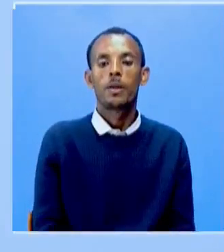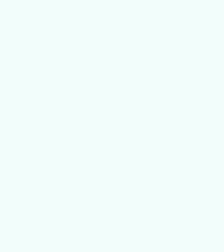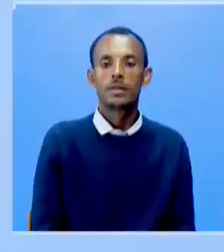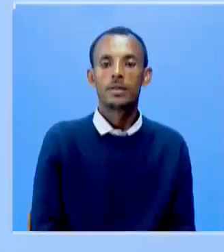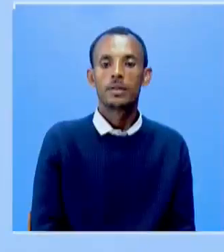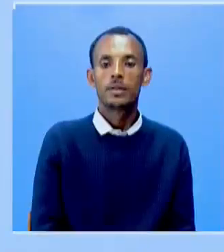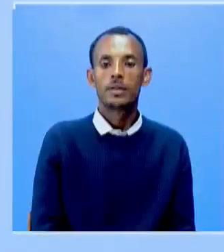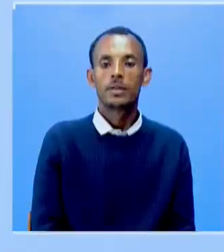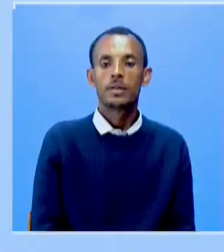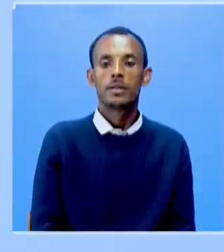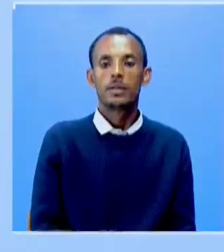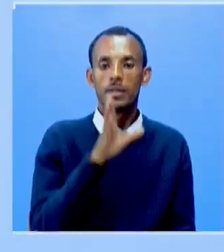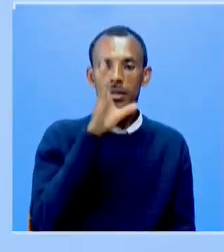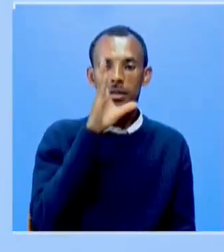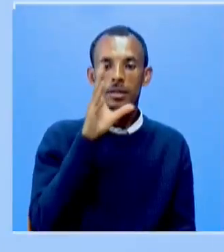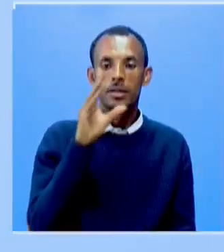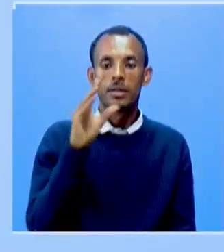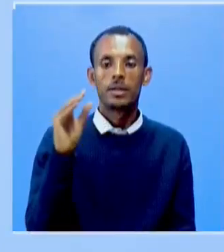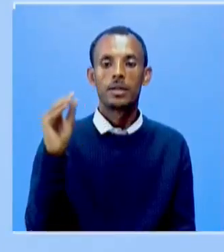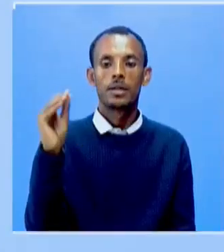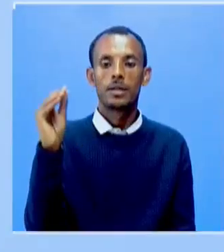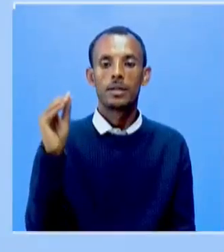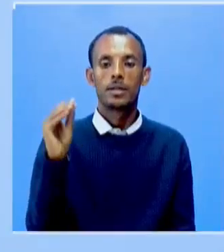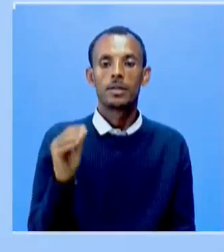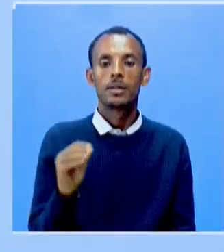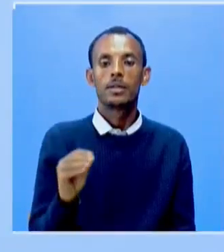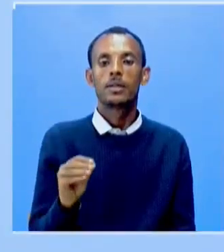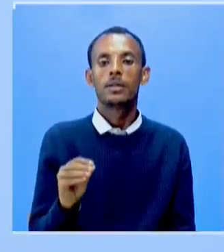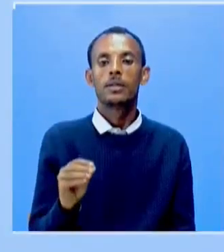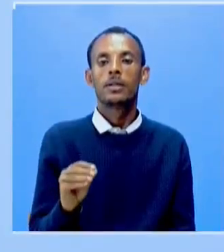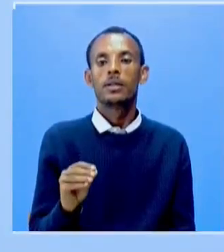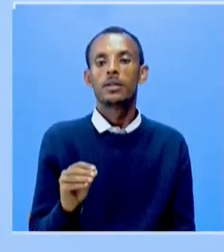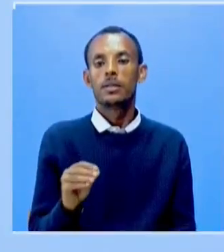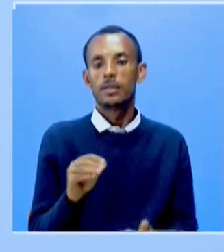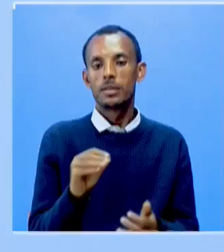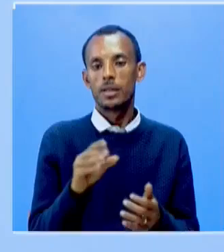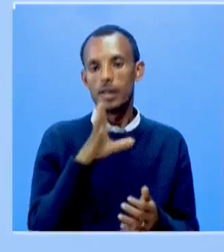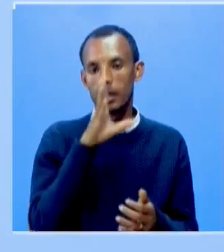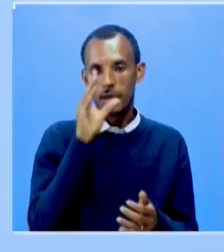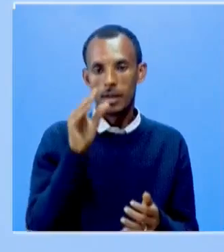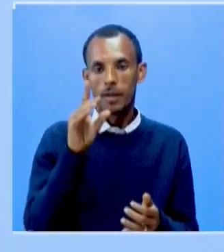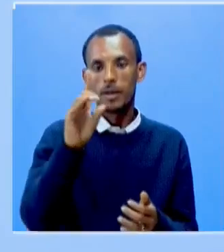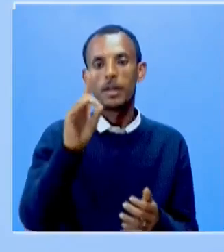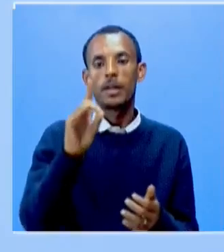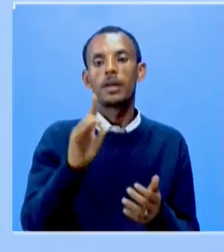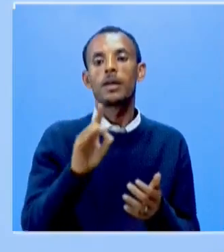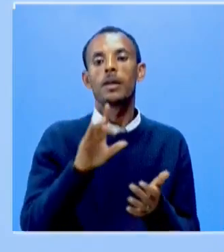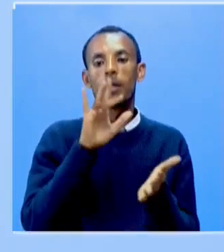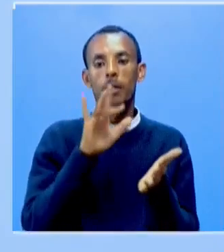BC, and D is the midpoint, and